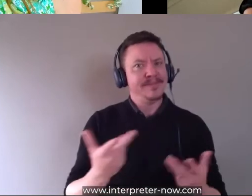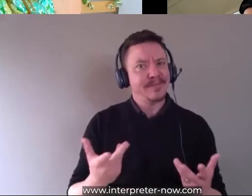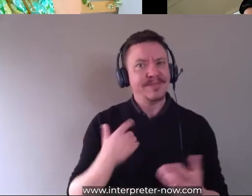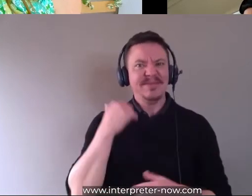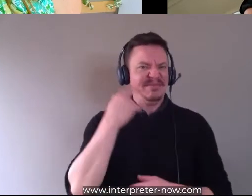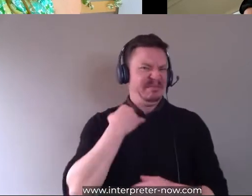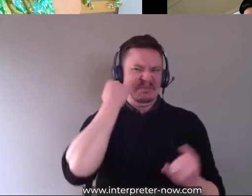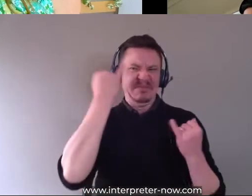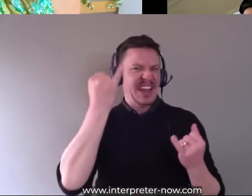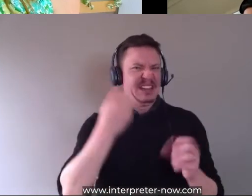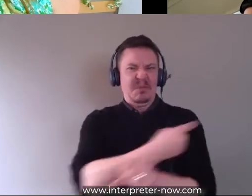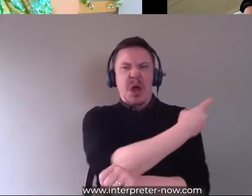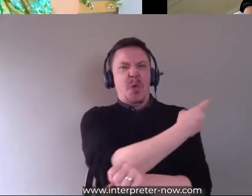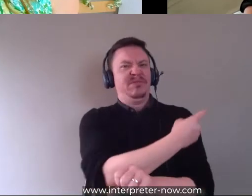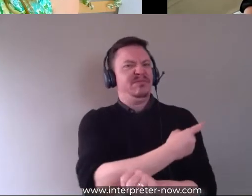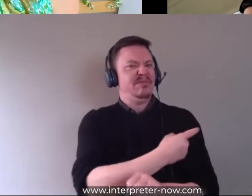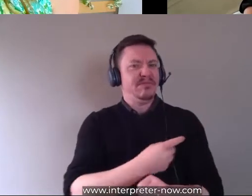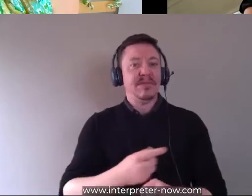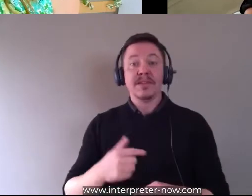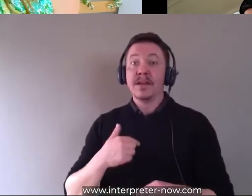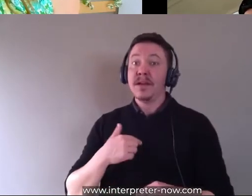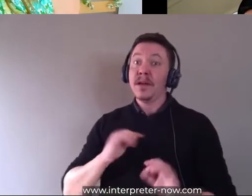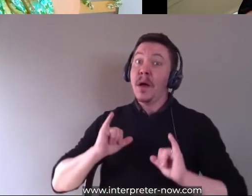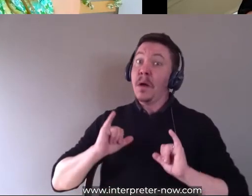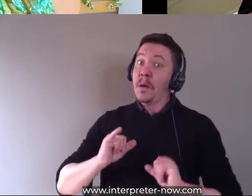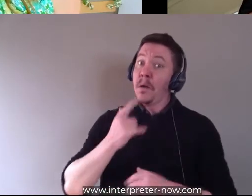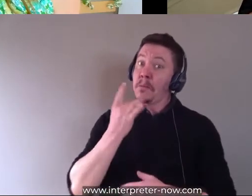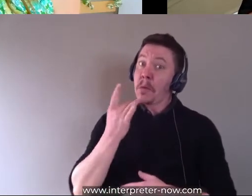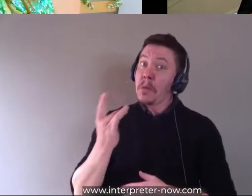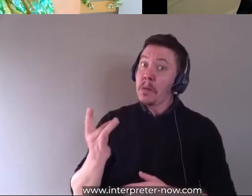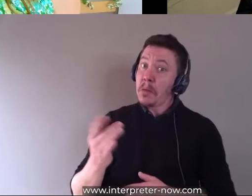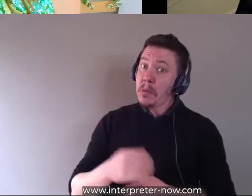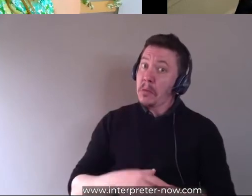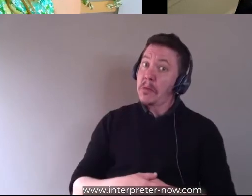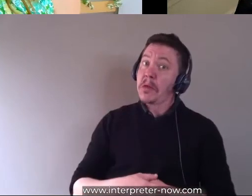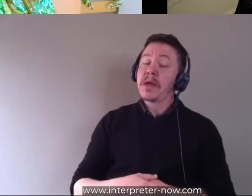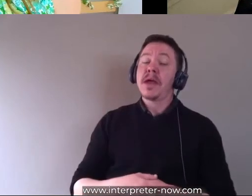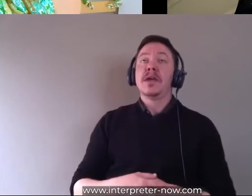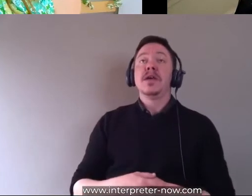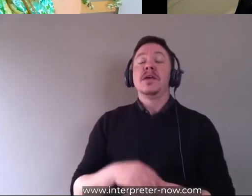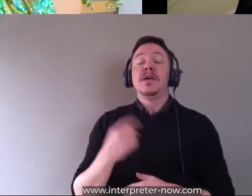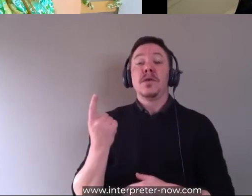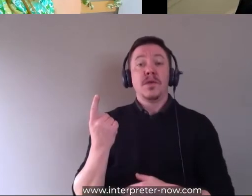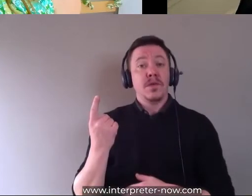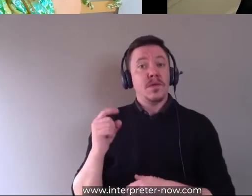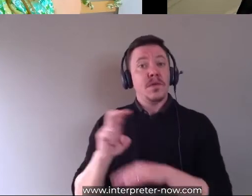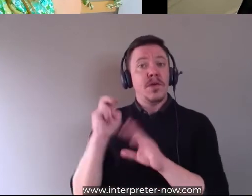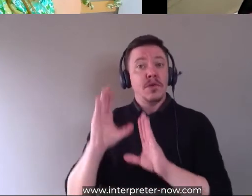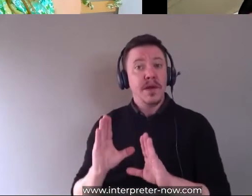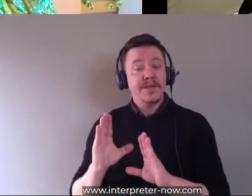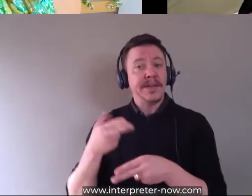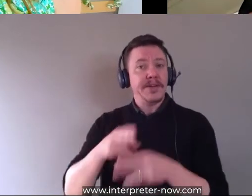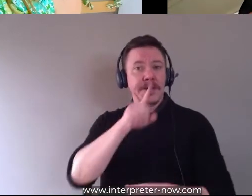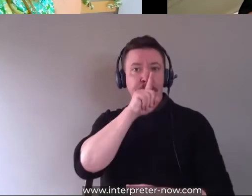was completely out of line, which I found fascinating. Mm-hmm. One investor who I will not